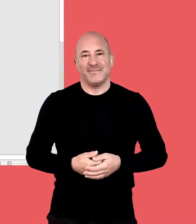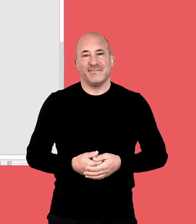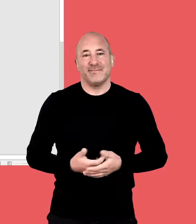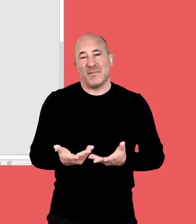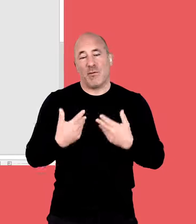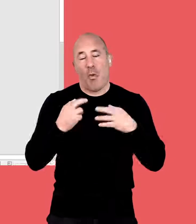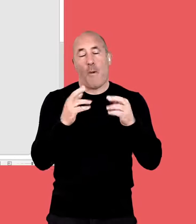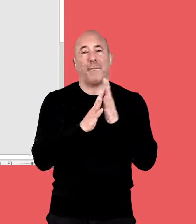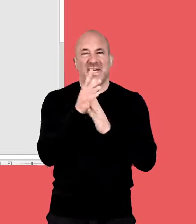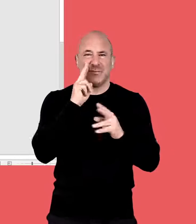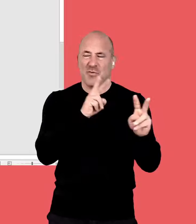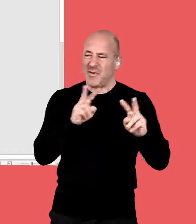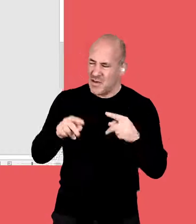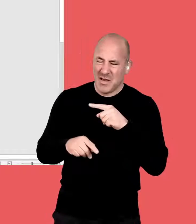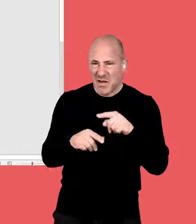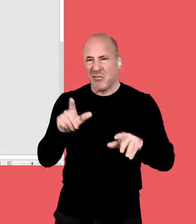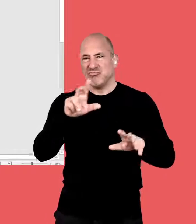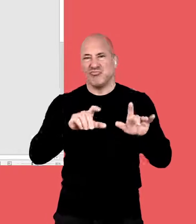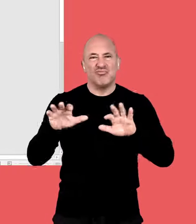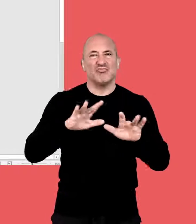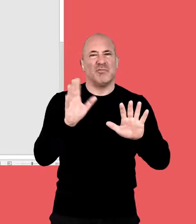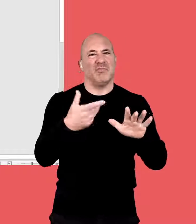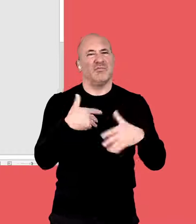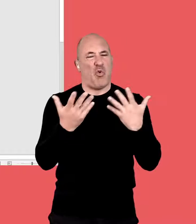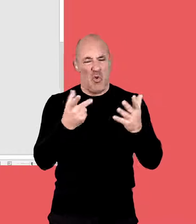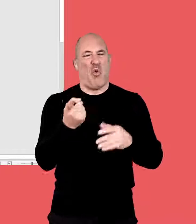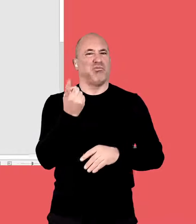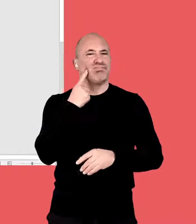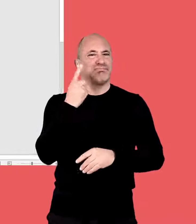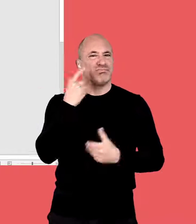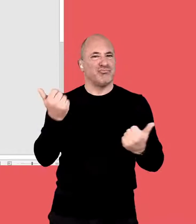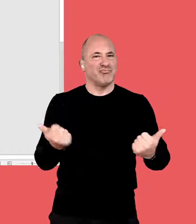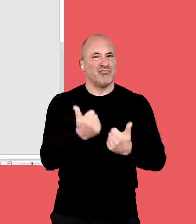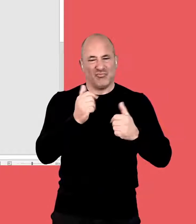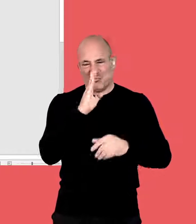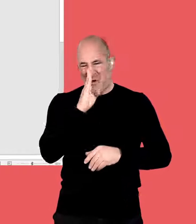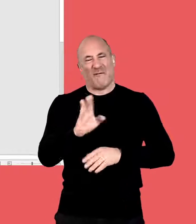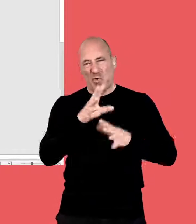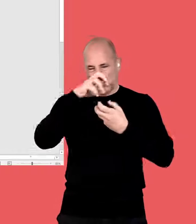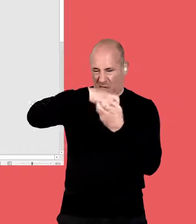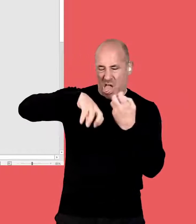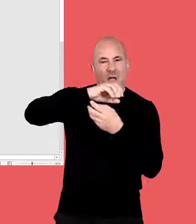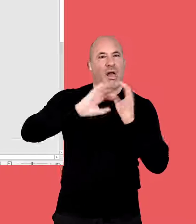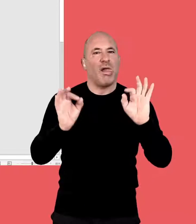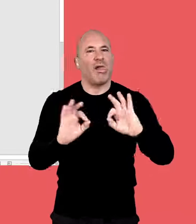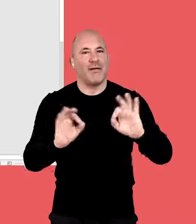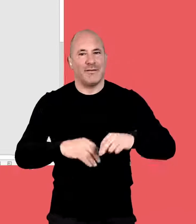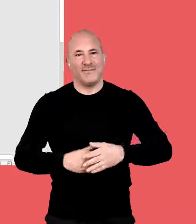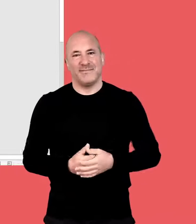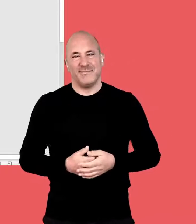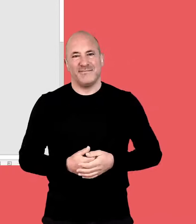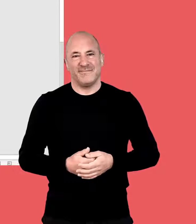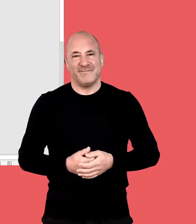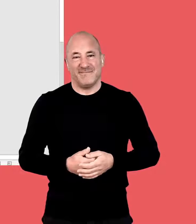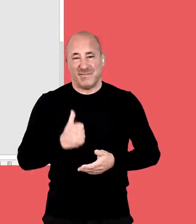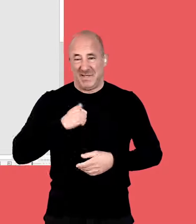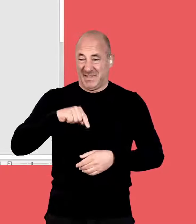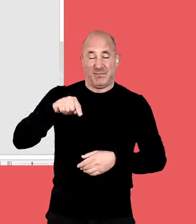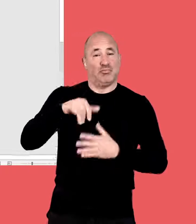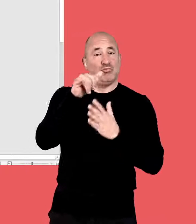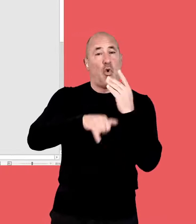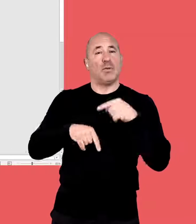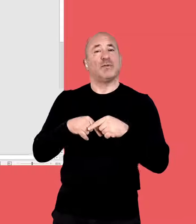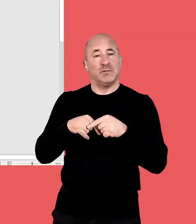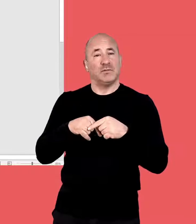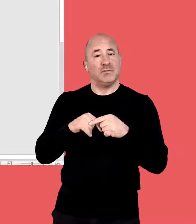hope that you therefore find this user-friendly and reasonably straightforward. We expect this to be a working